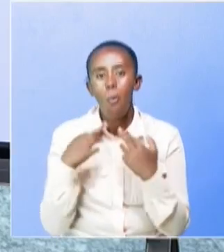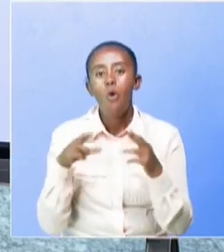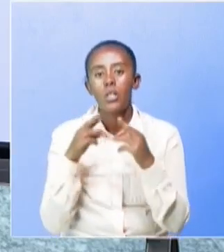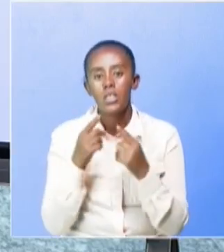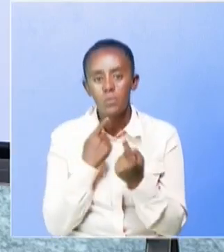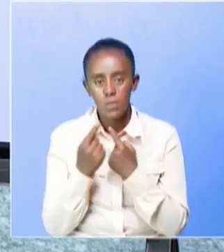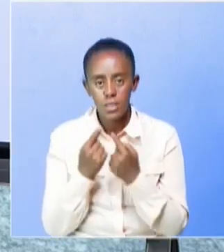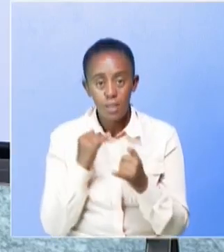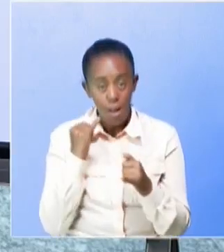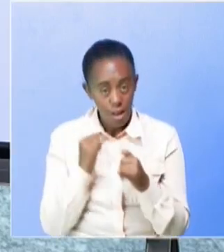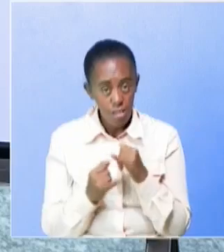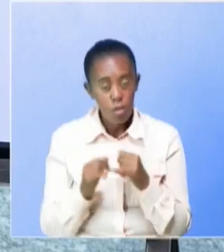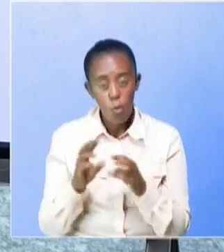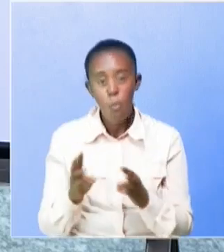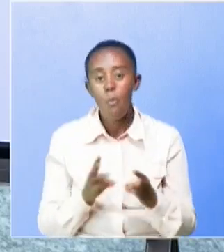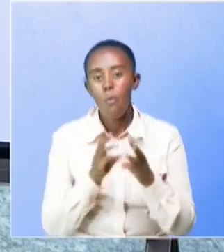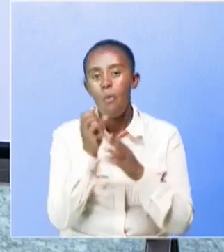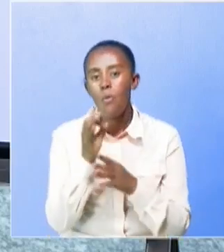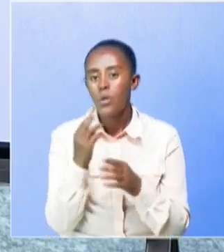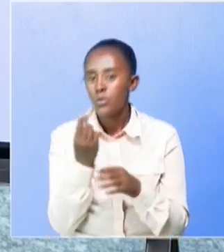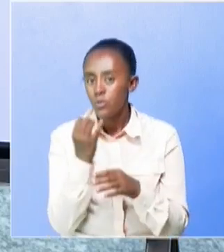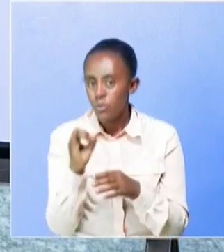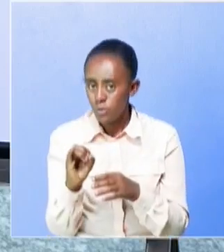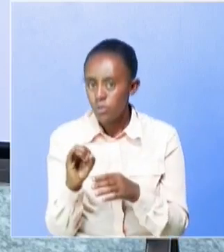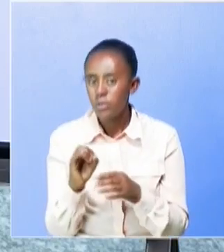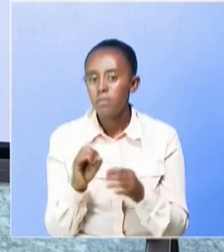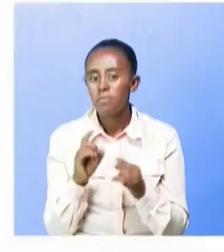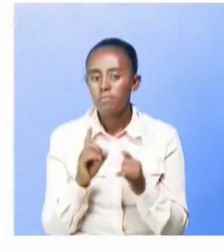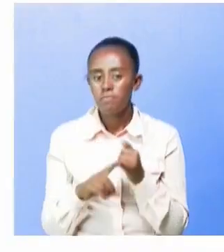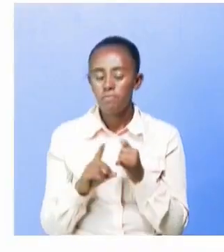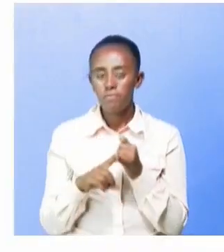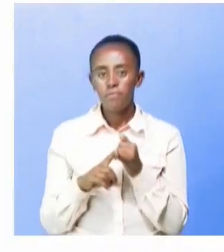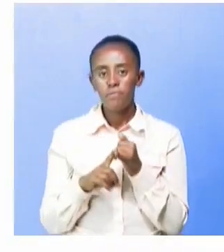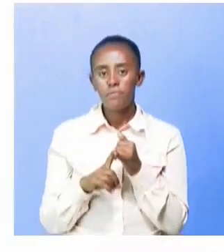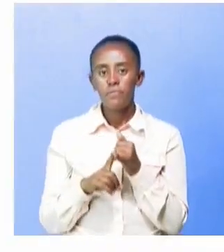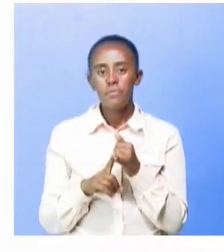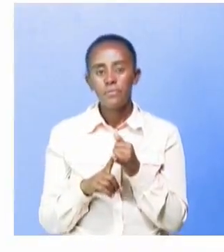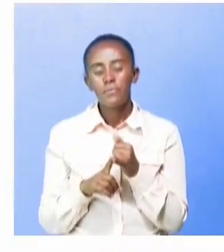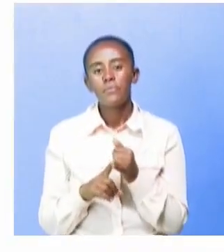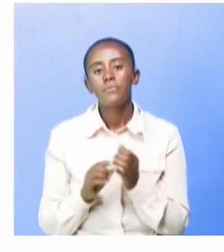The last way of using the past perfect is